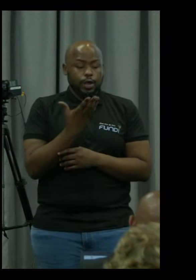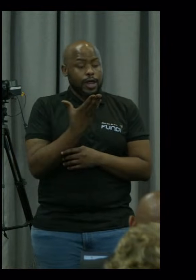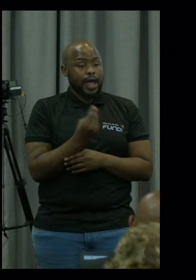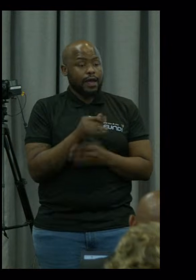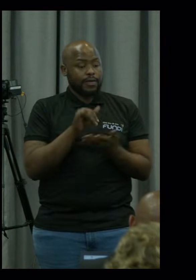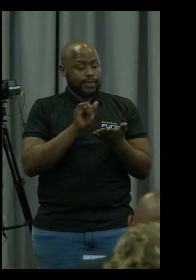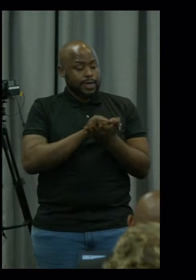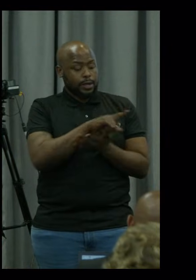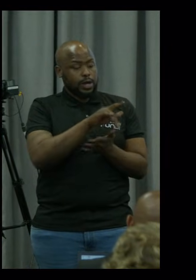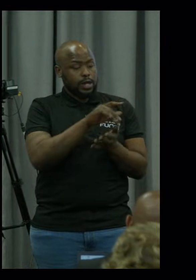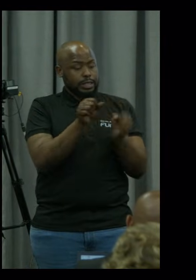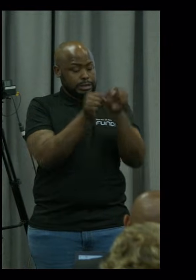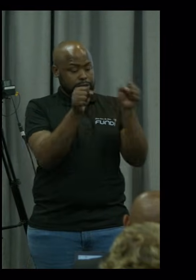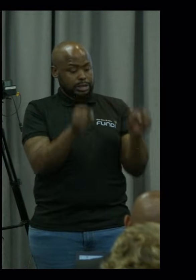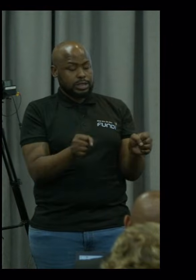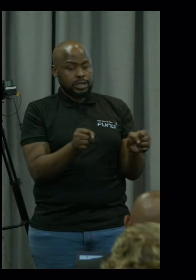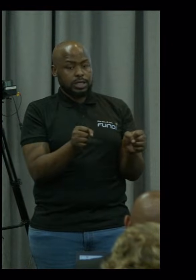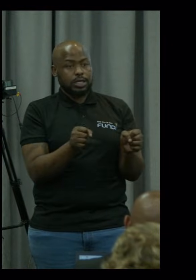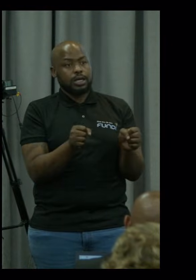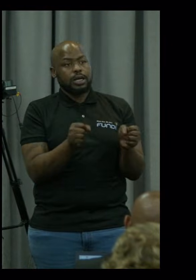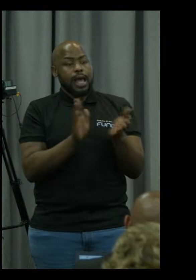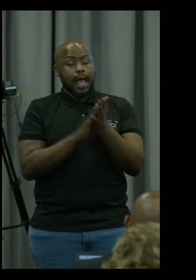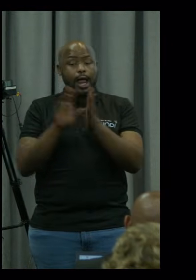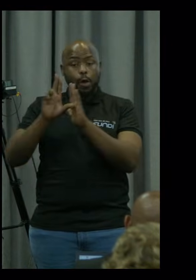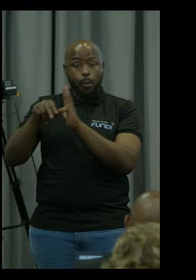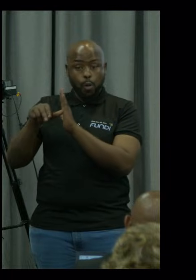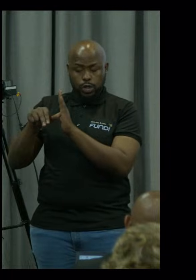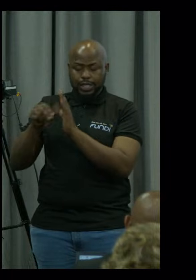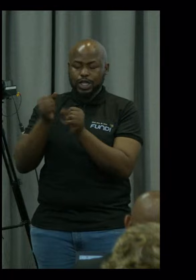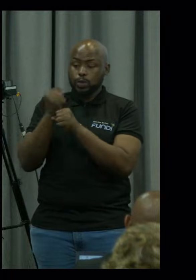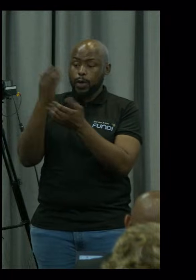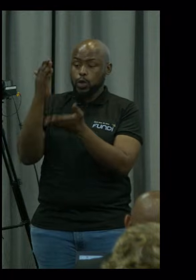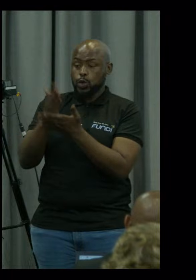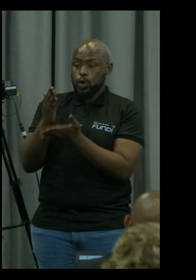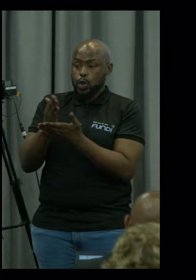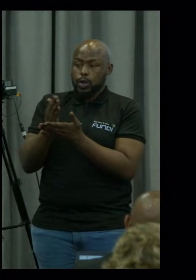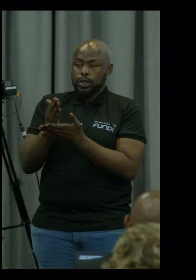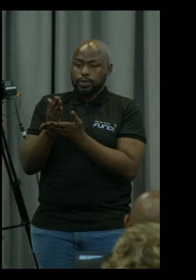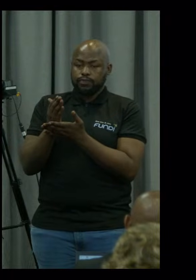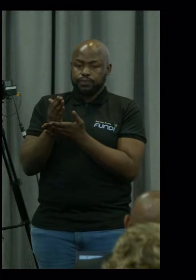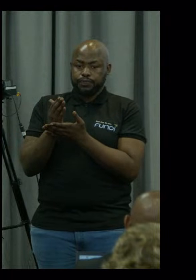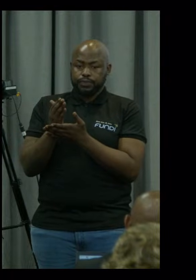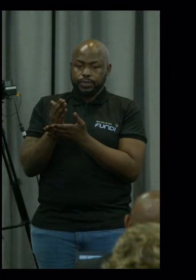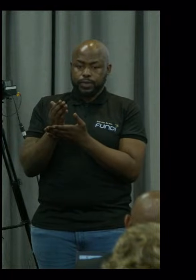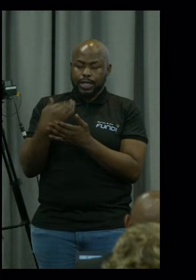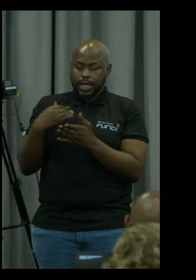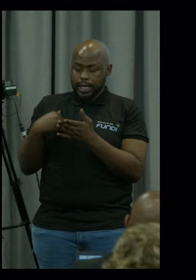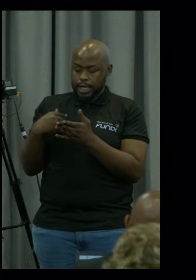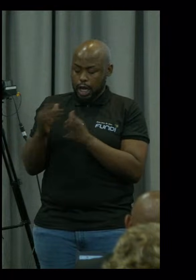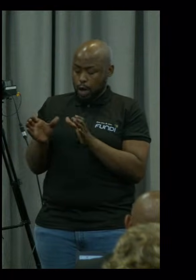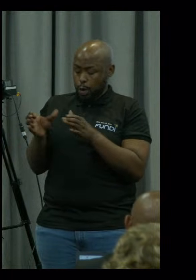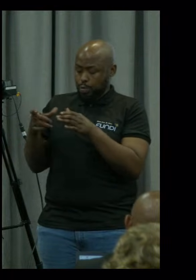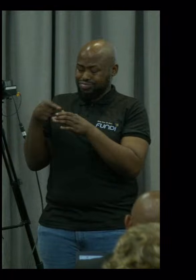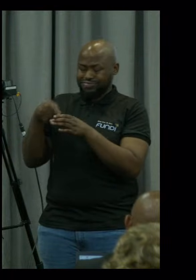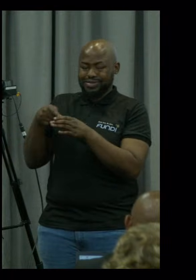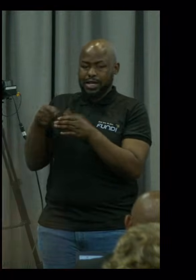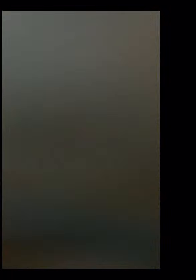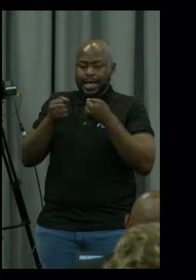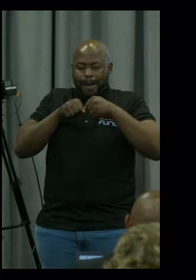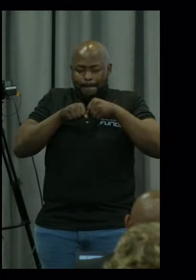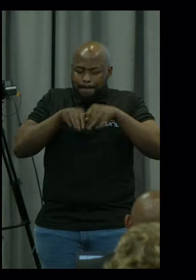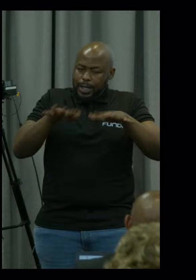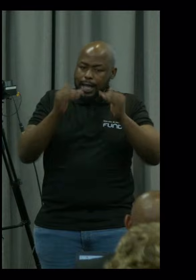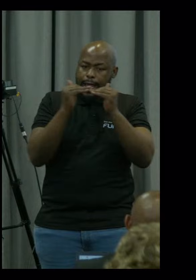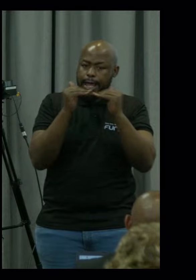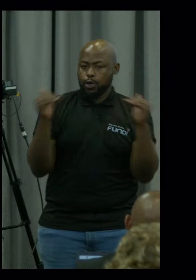post-provisioning model and a policy is to ensure that an affordable basket is distributed